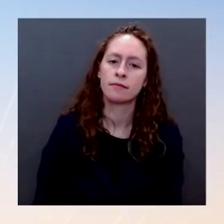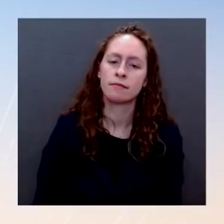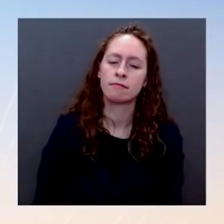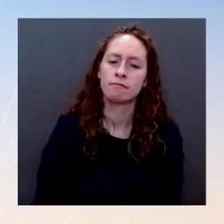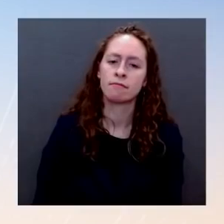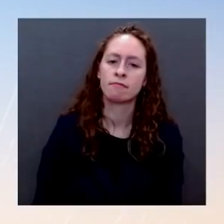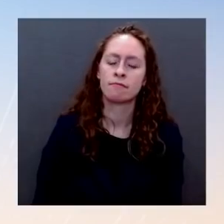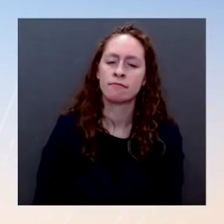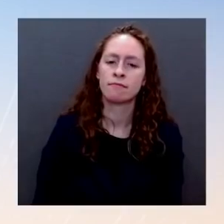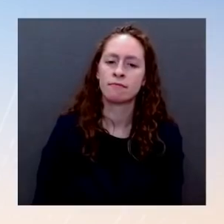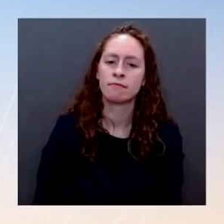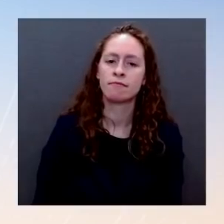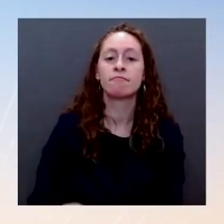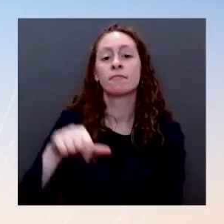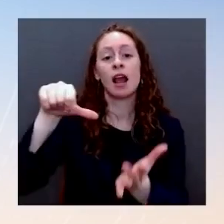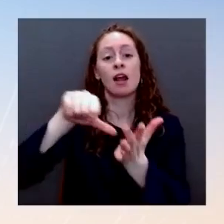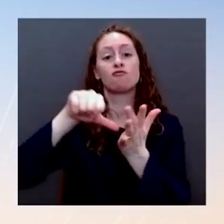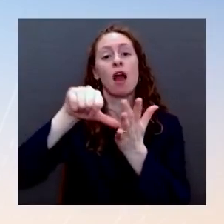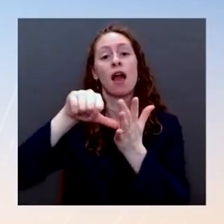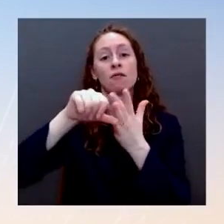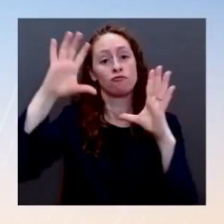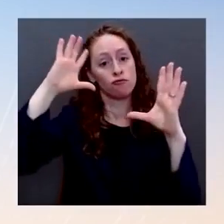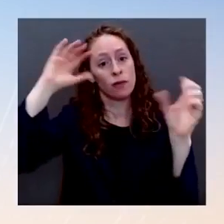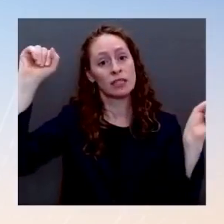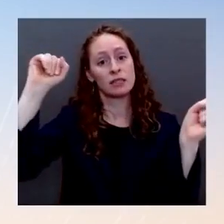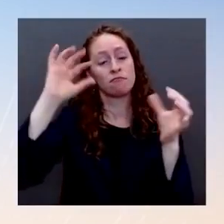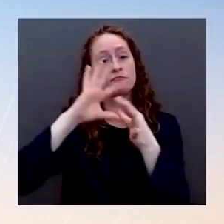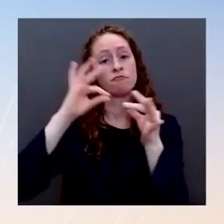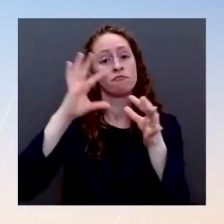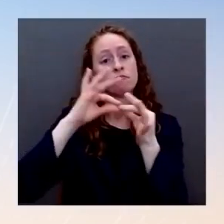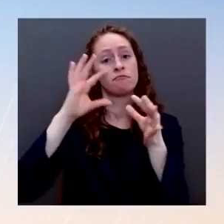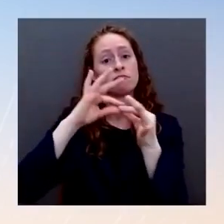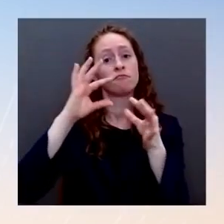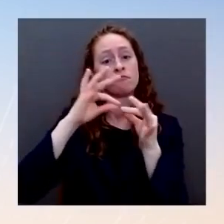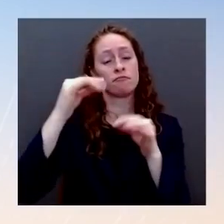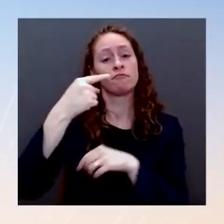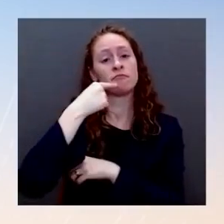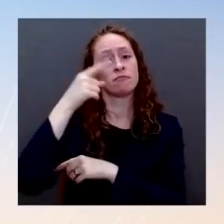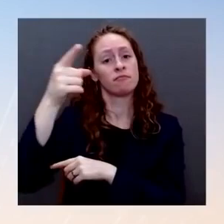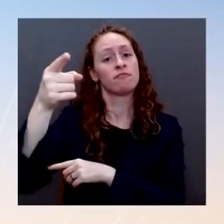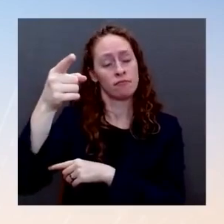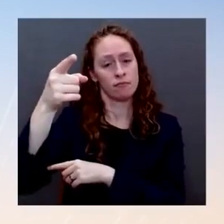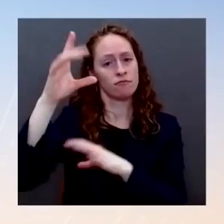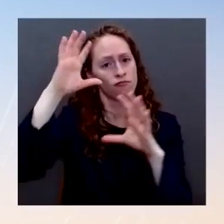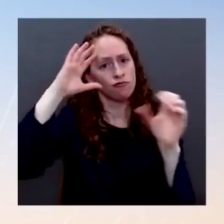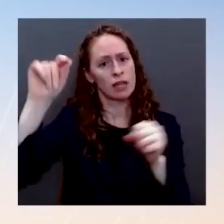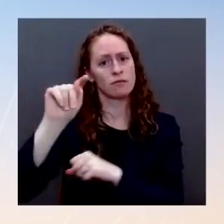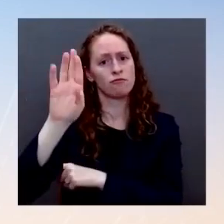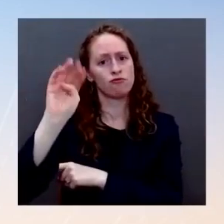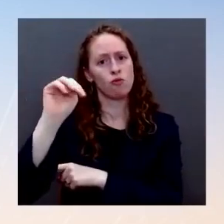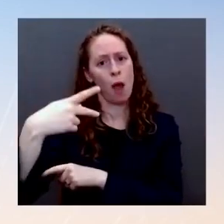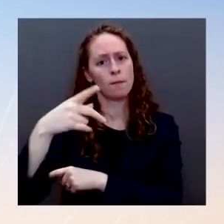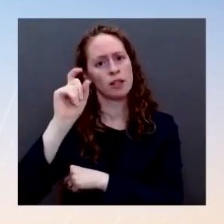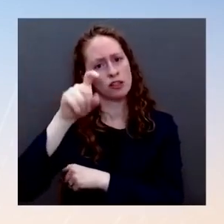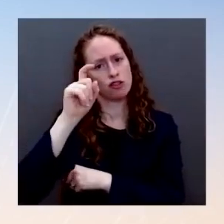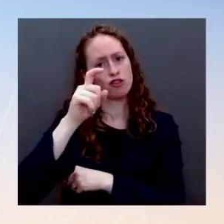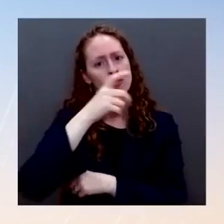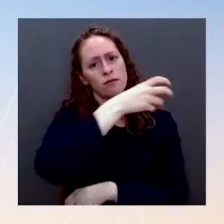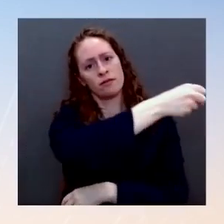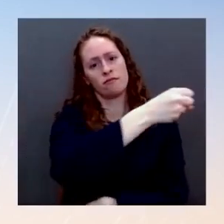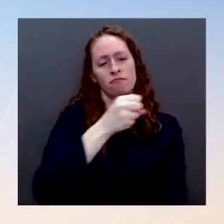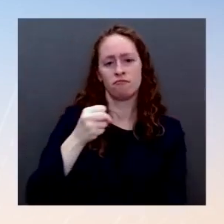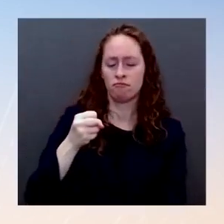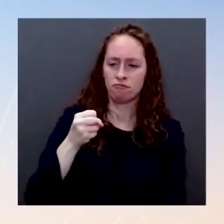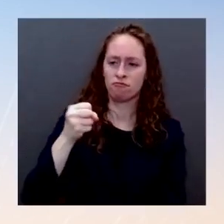Soleimani. Wondering if I can get a reaction to that, and whether that hinders discussions around Iran's